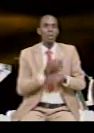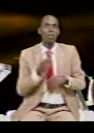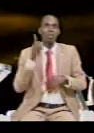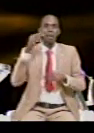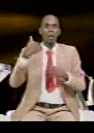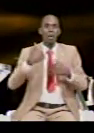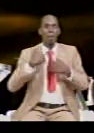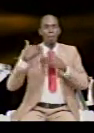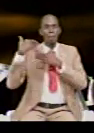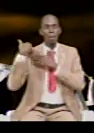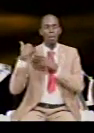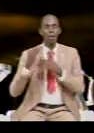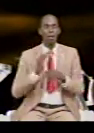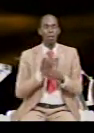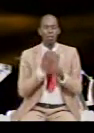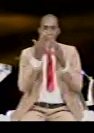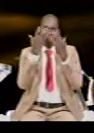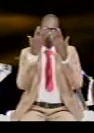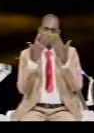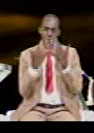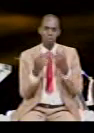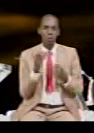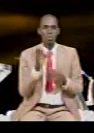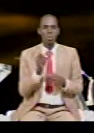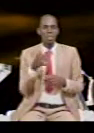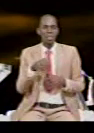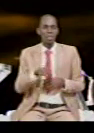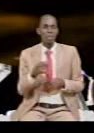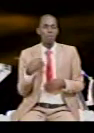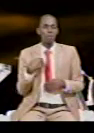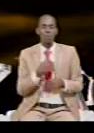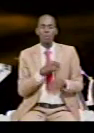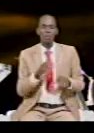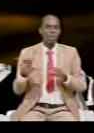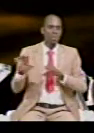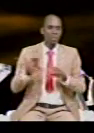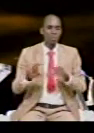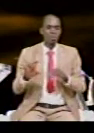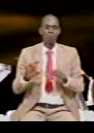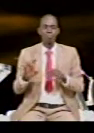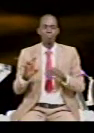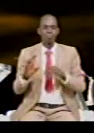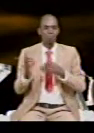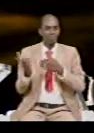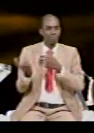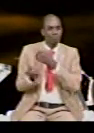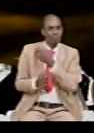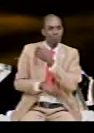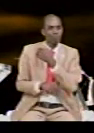our sorrows. Yet we did esteem him stricken,